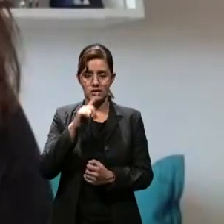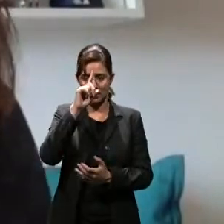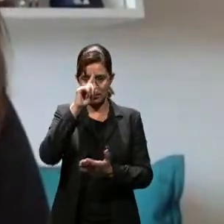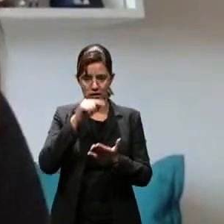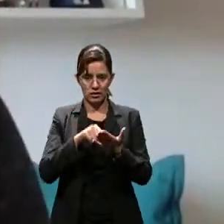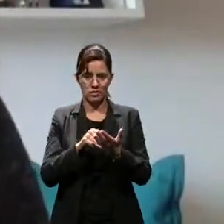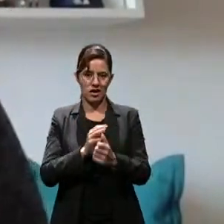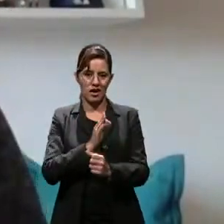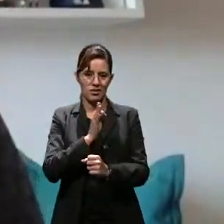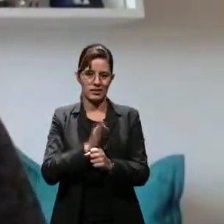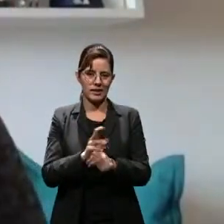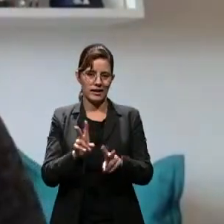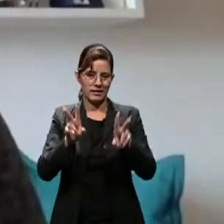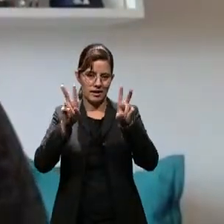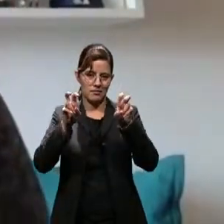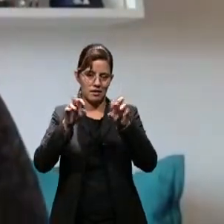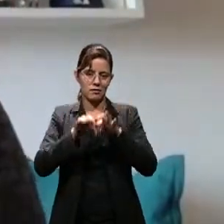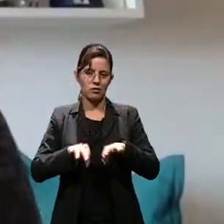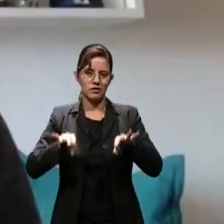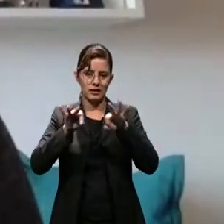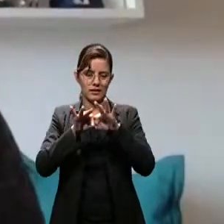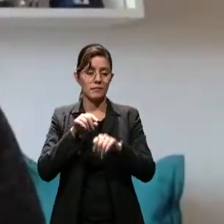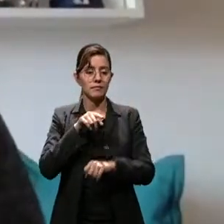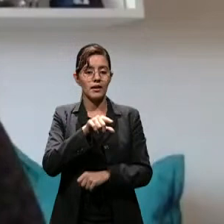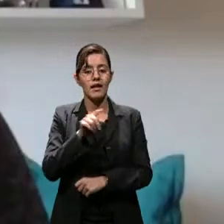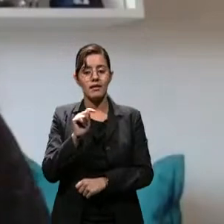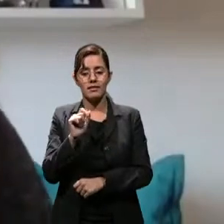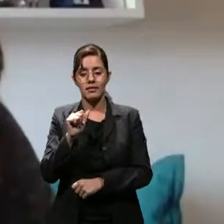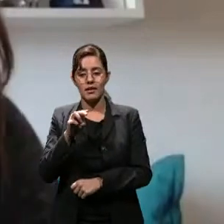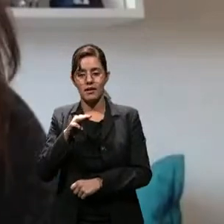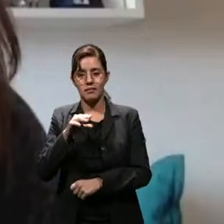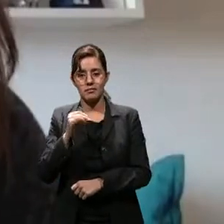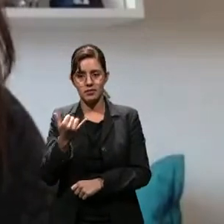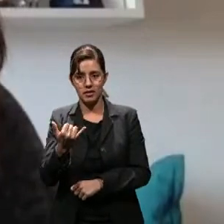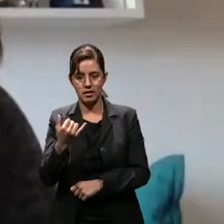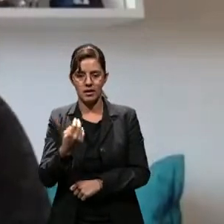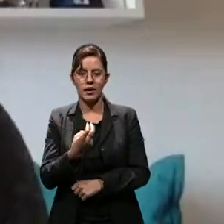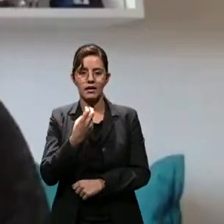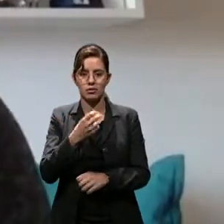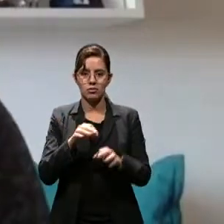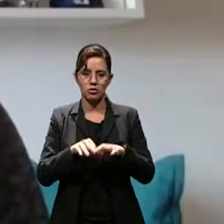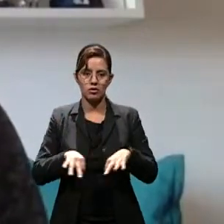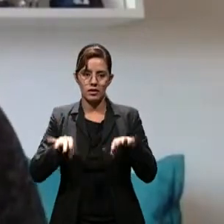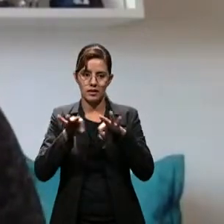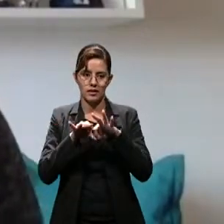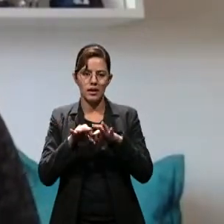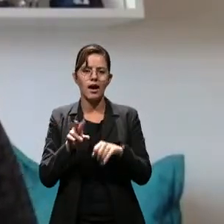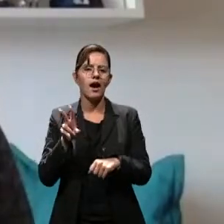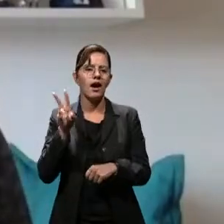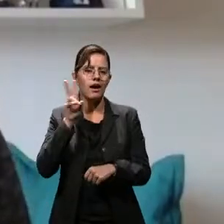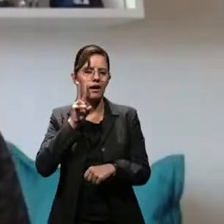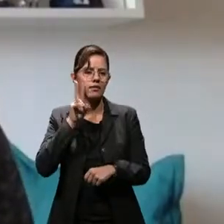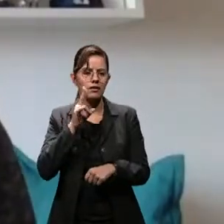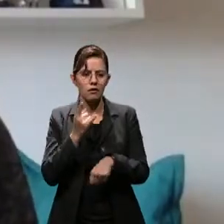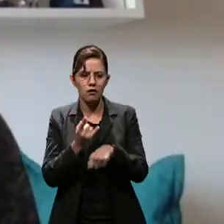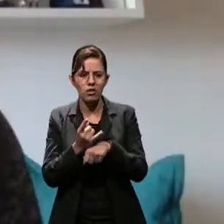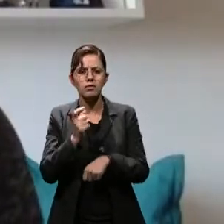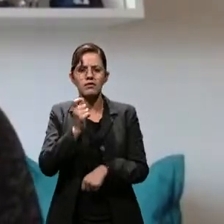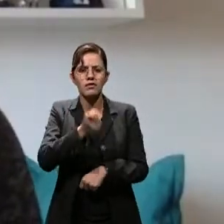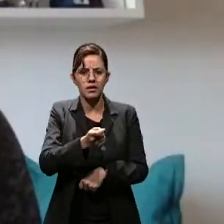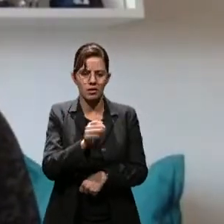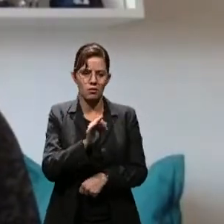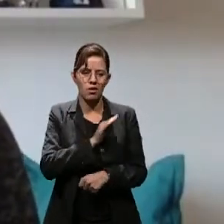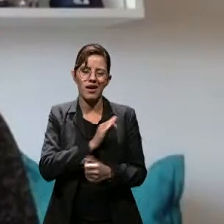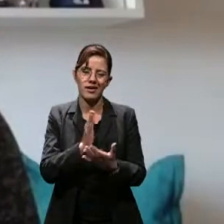and share your final insights. Like Tammy was saying, it's so important to understand what is